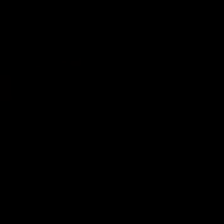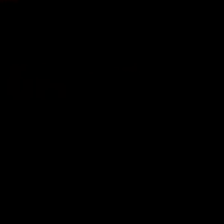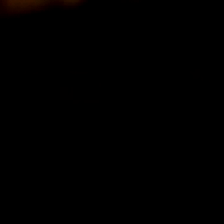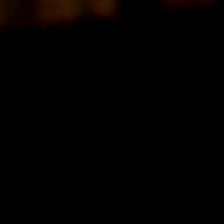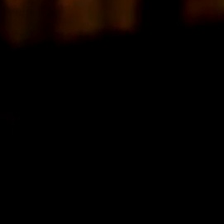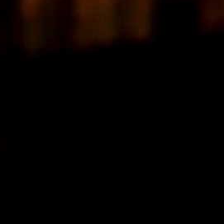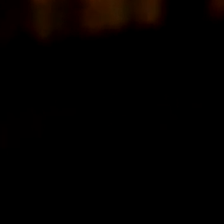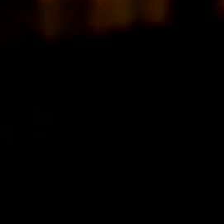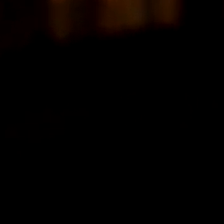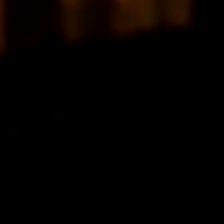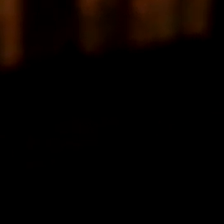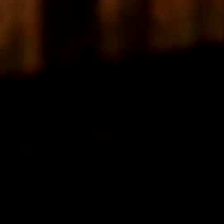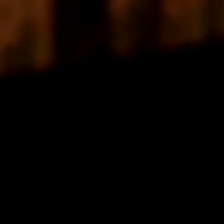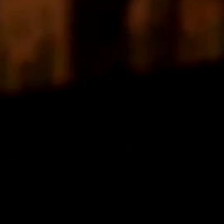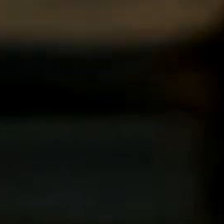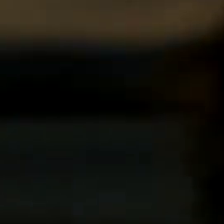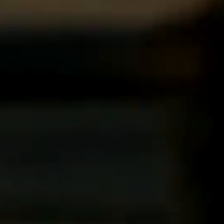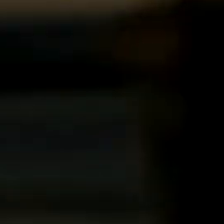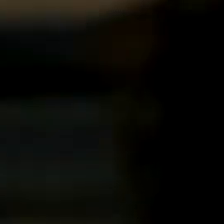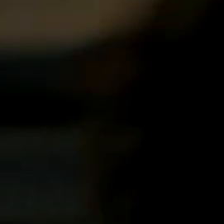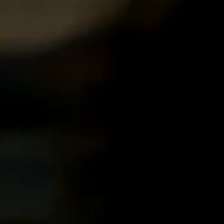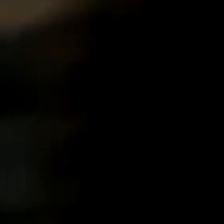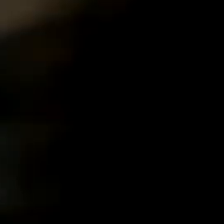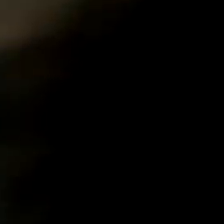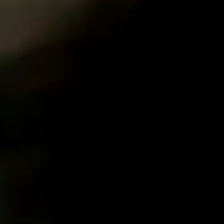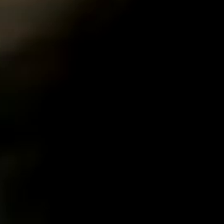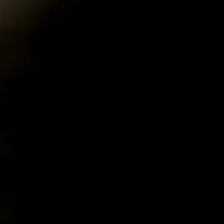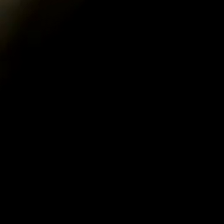come with me, Mum, okay? Who are you?